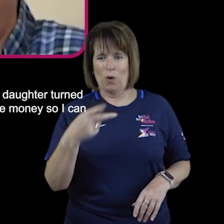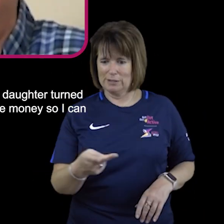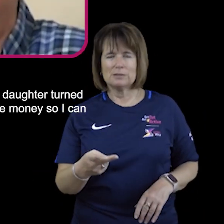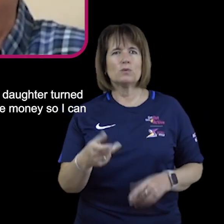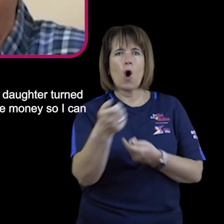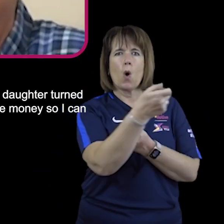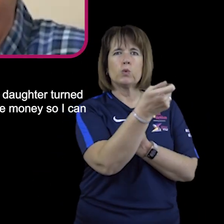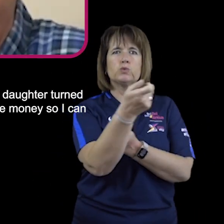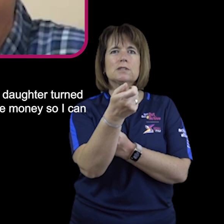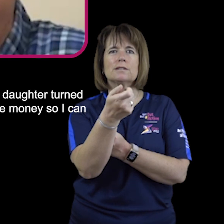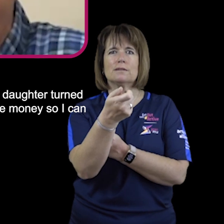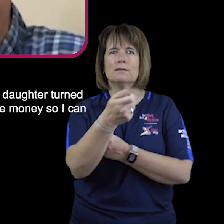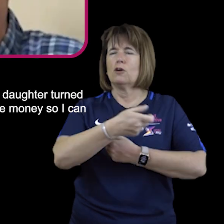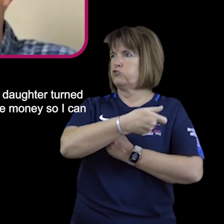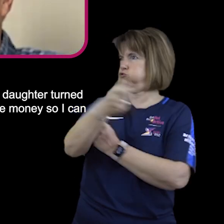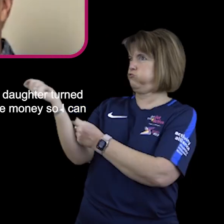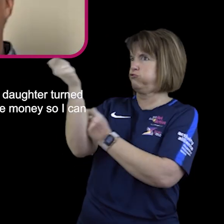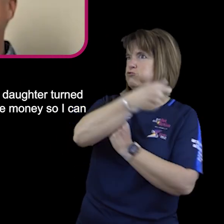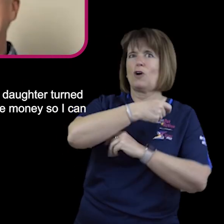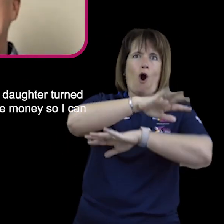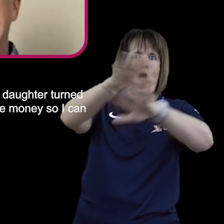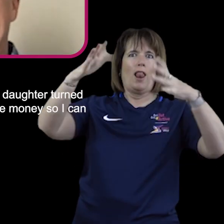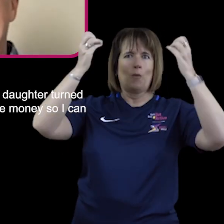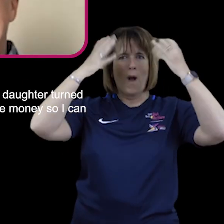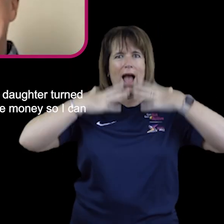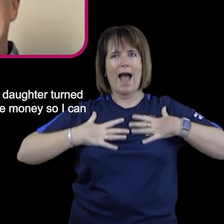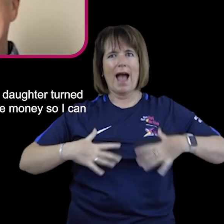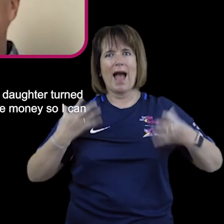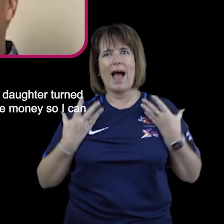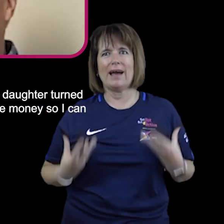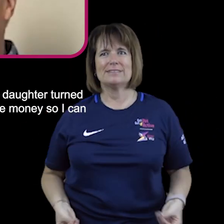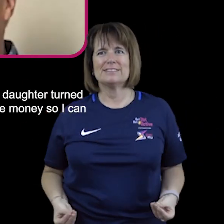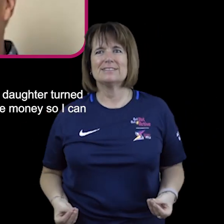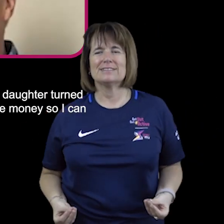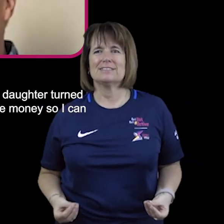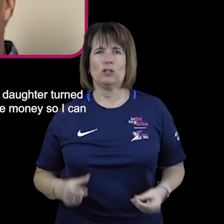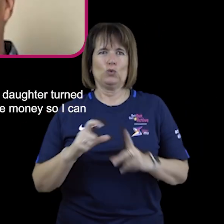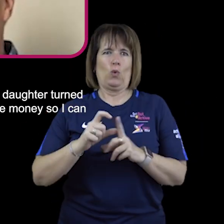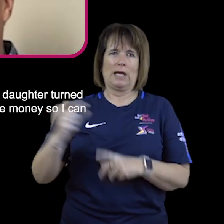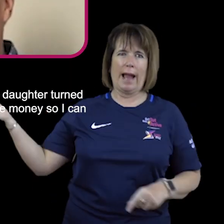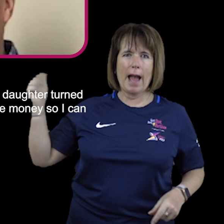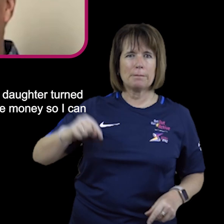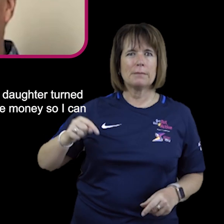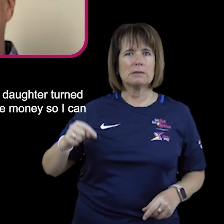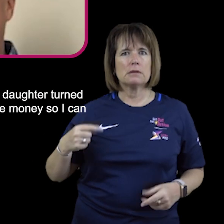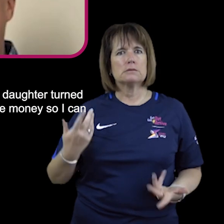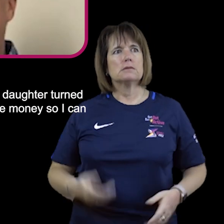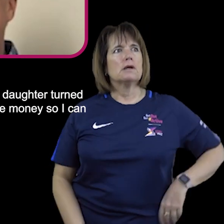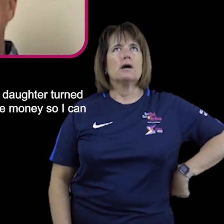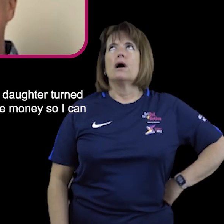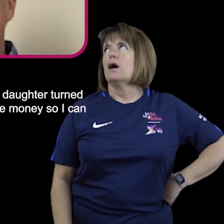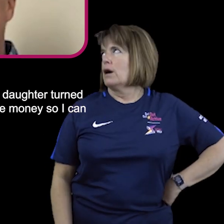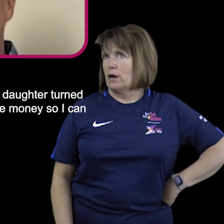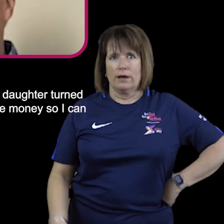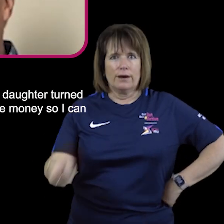a hose. They were soaked. She was soaked. We were soaked. My